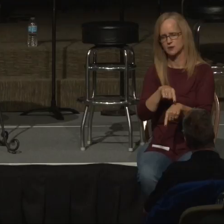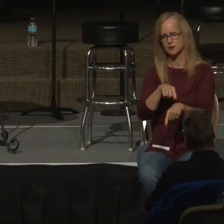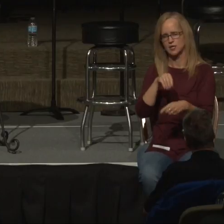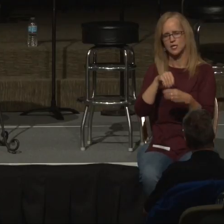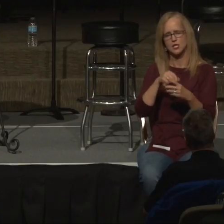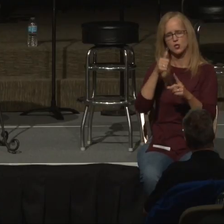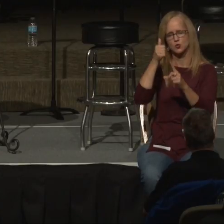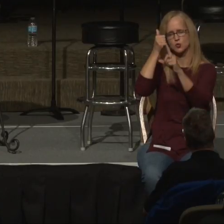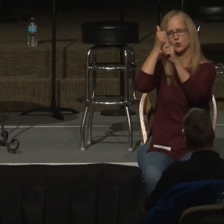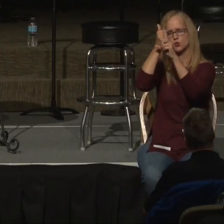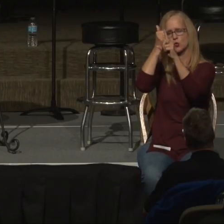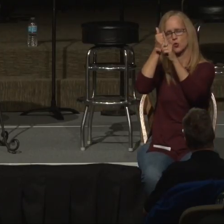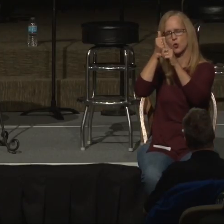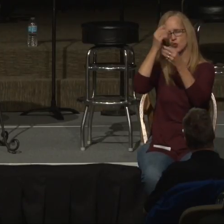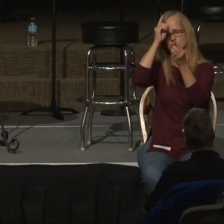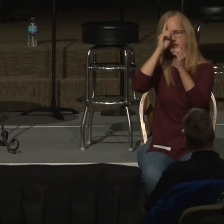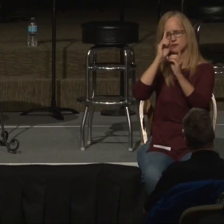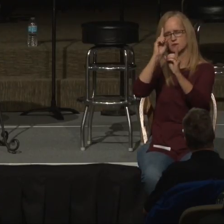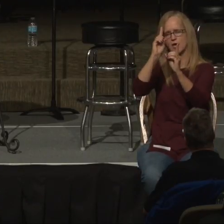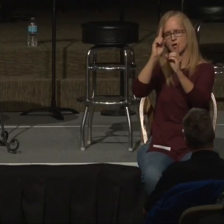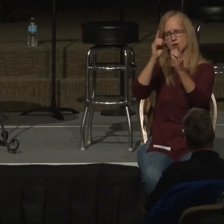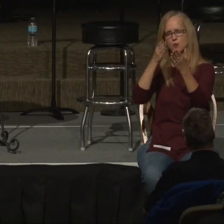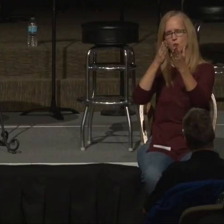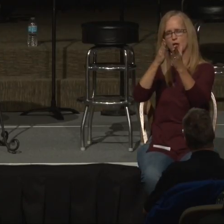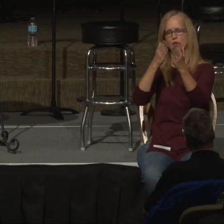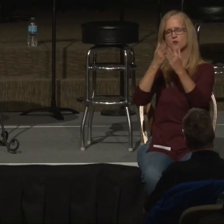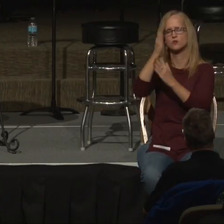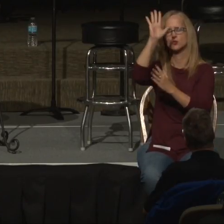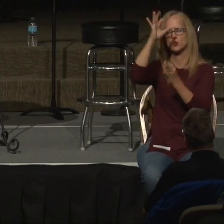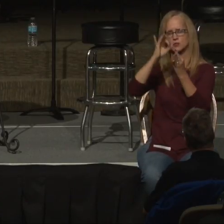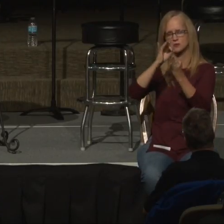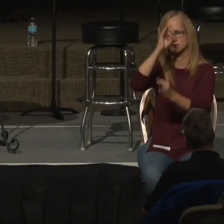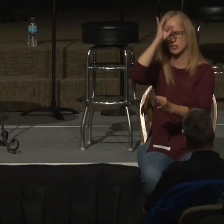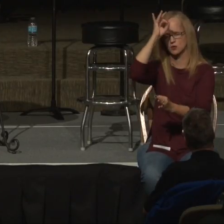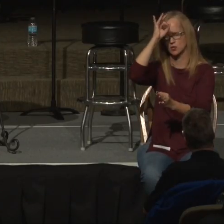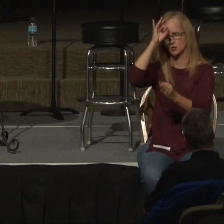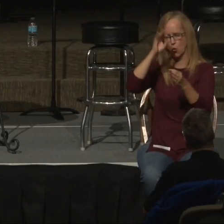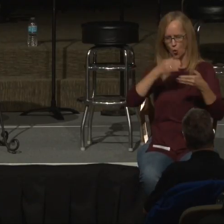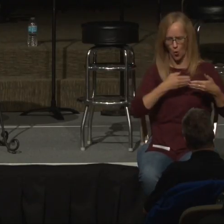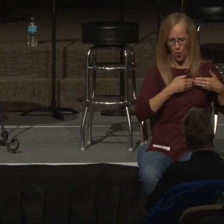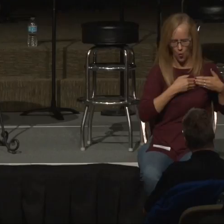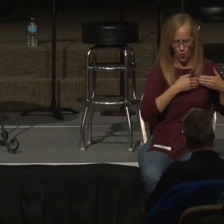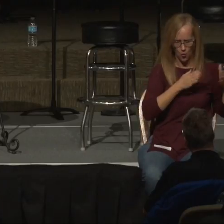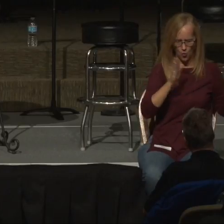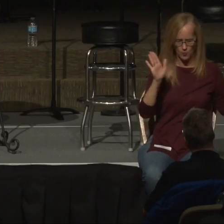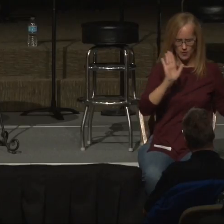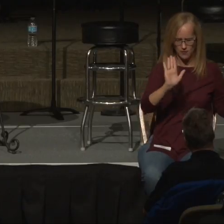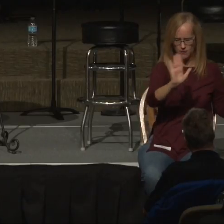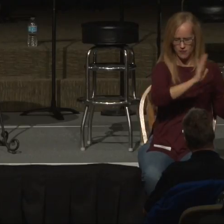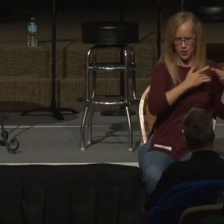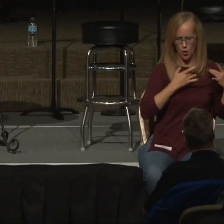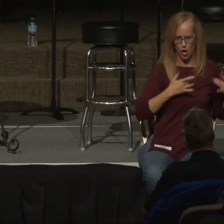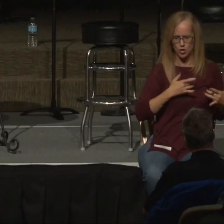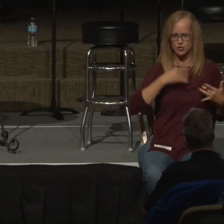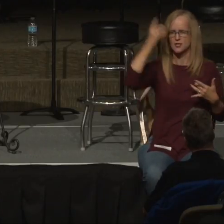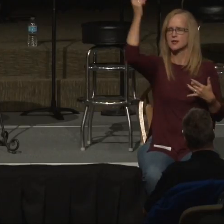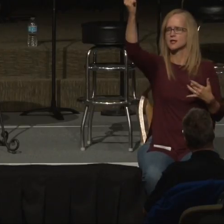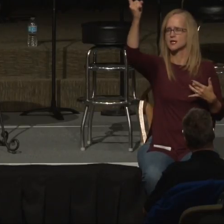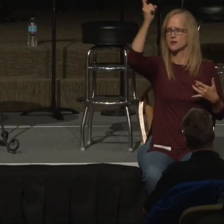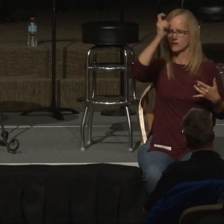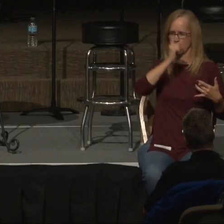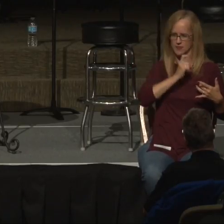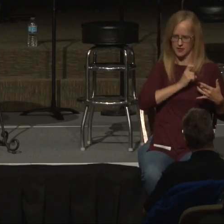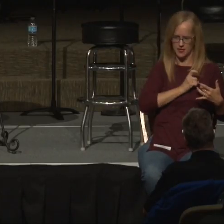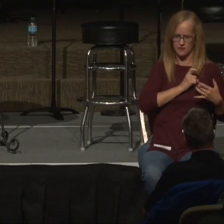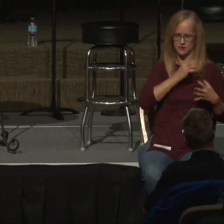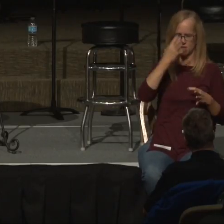In your own divine way, by your Spirit, open up their hearts. Give them that gift of faith. Help them to see